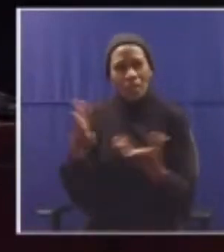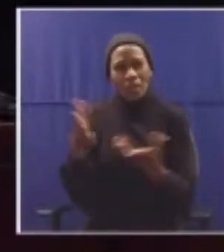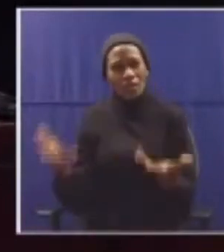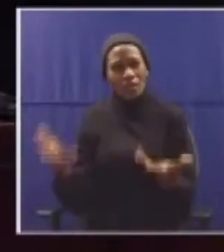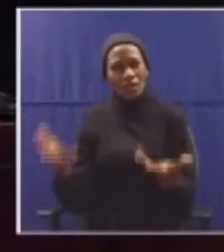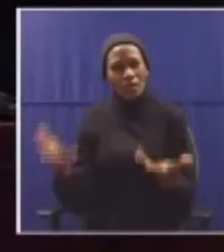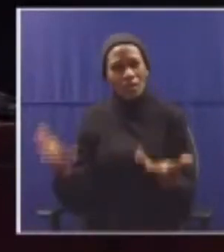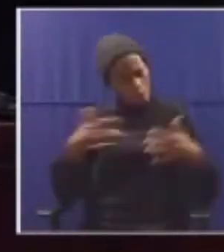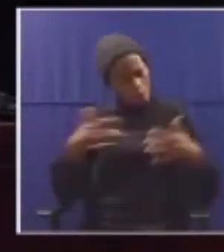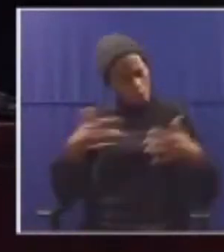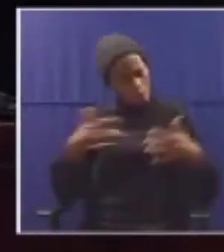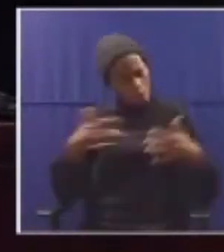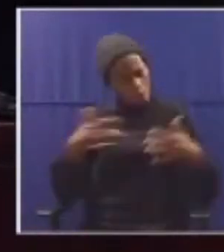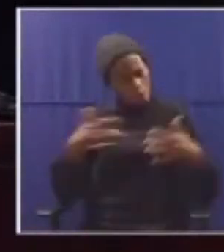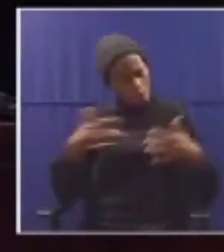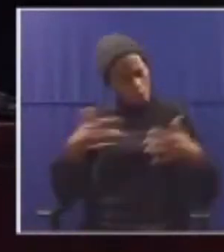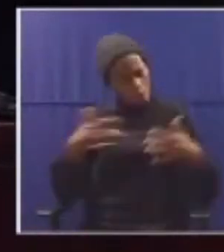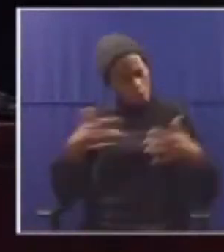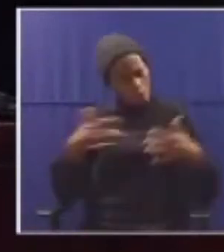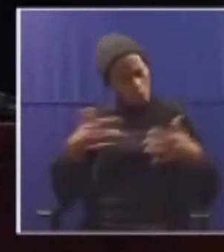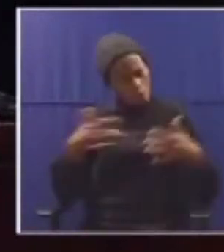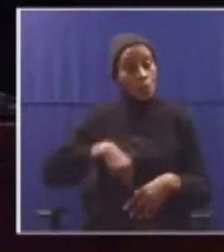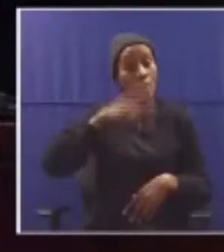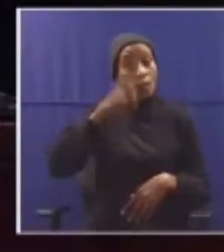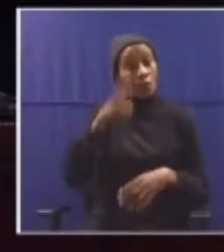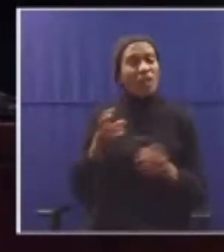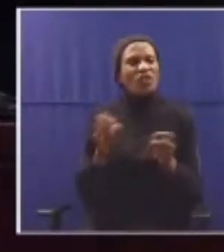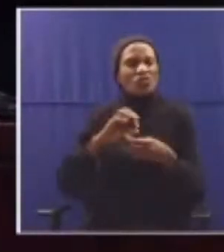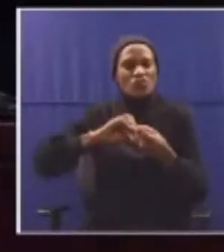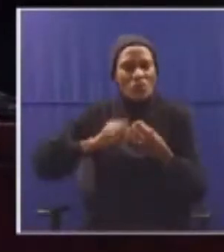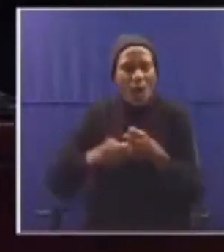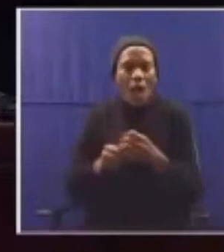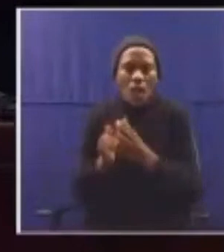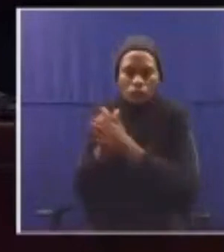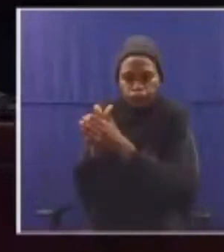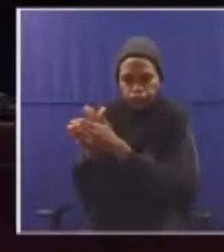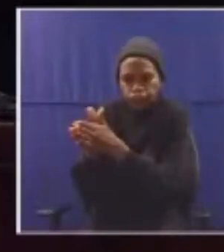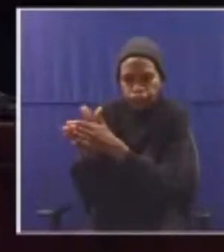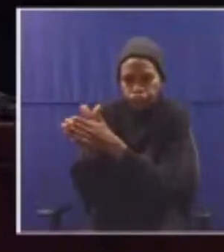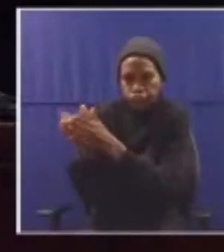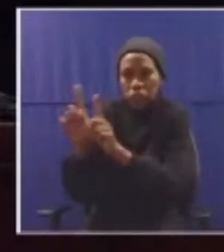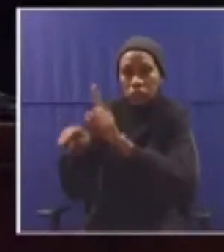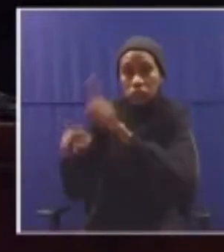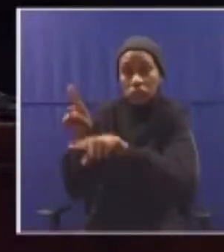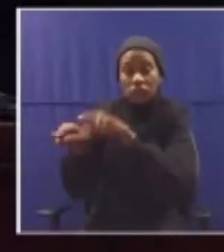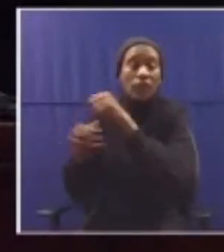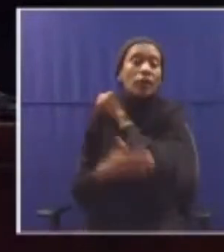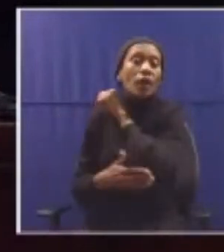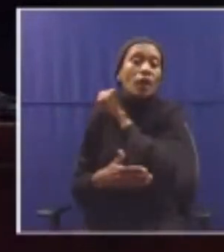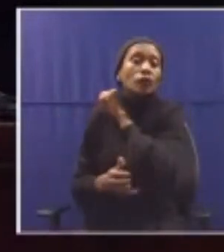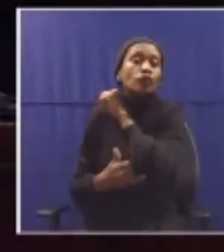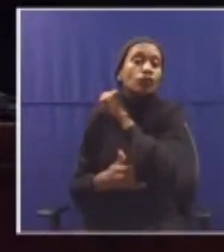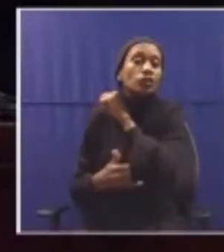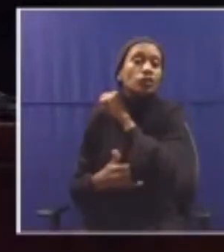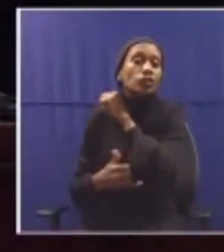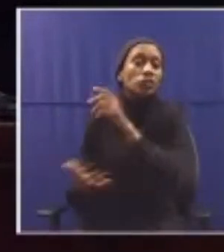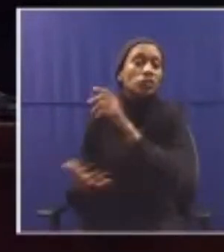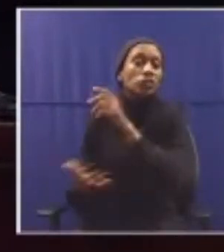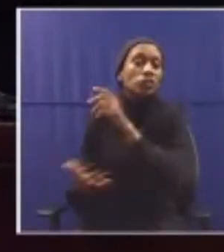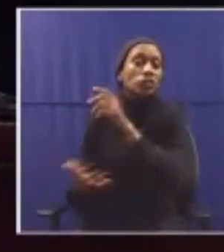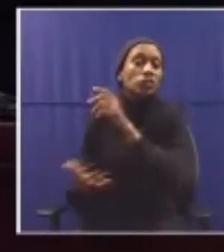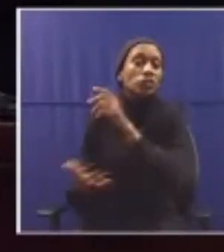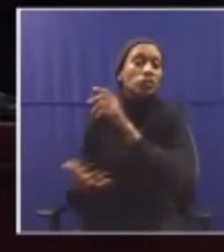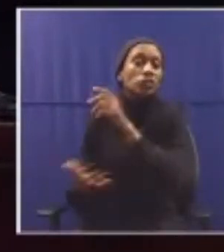of major concern, and we'll seek to influence them, to persuade them in the